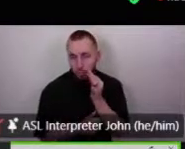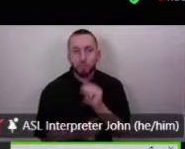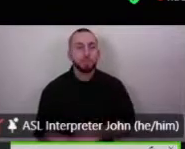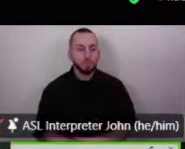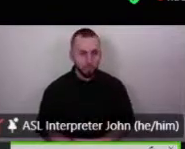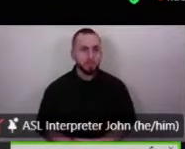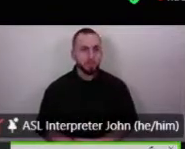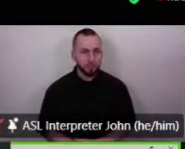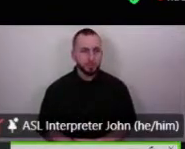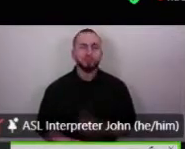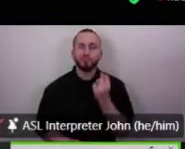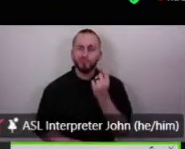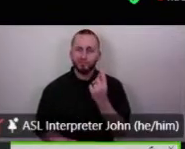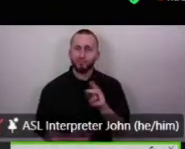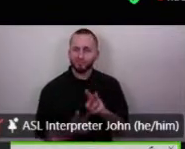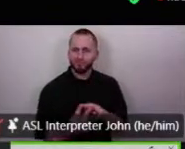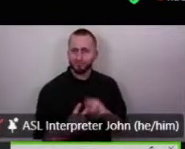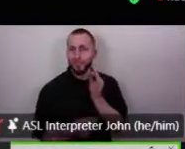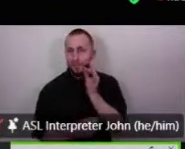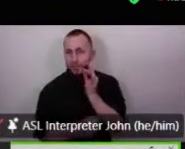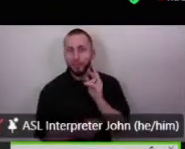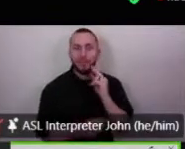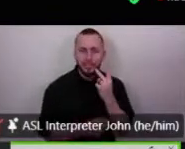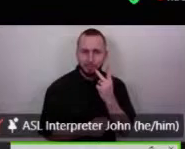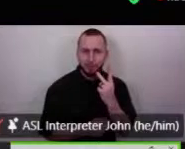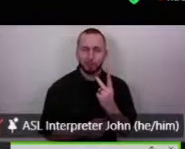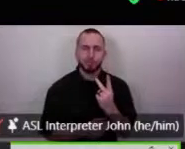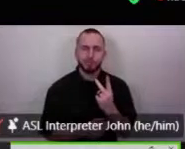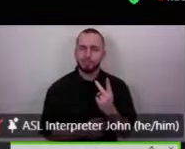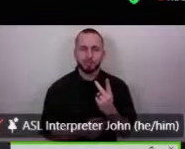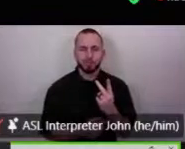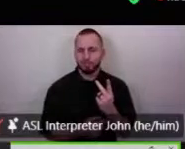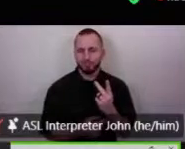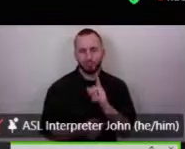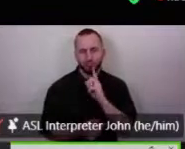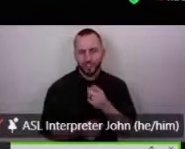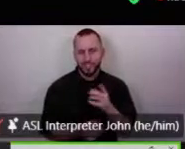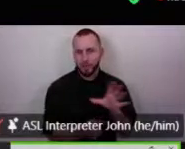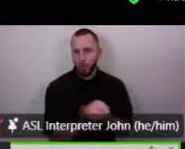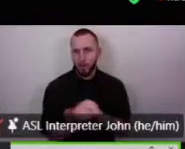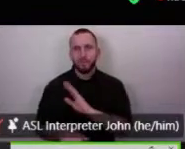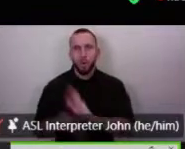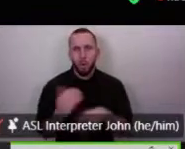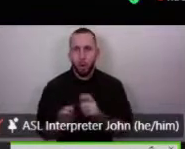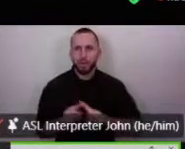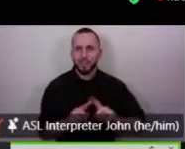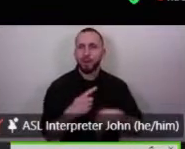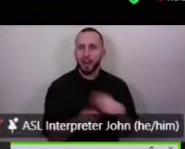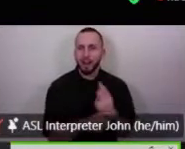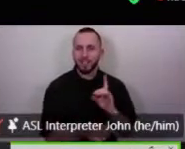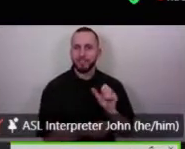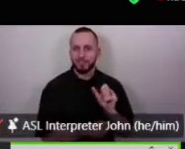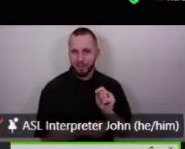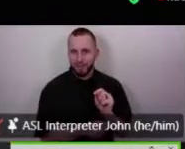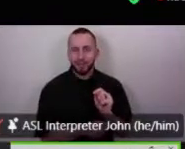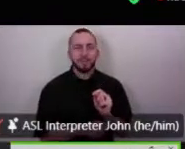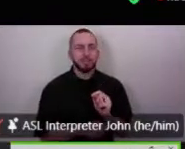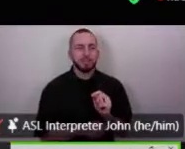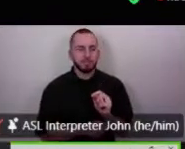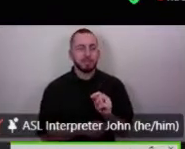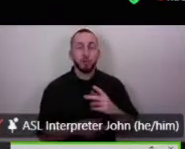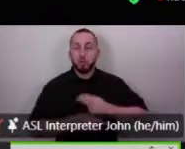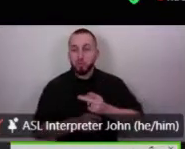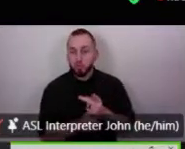these are items that you actually see across all of those diets I mentioned. So consuming those produce.